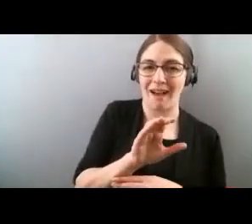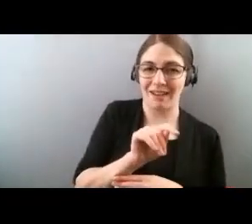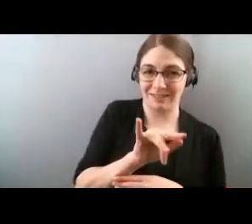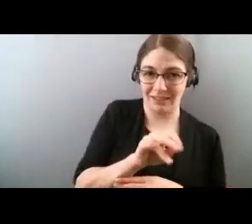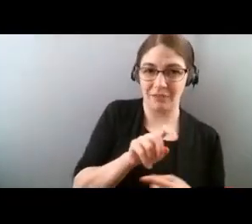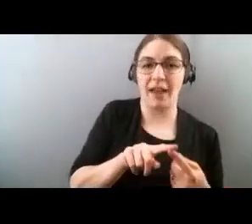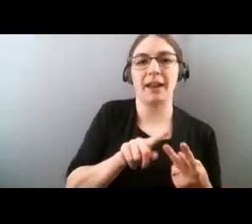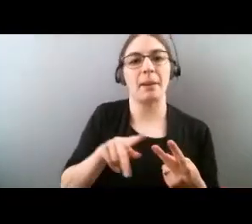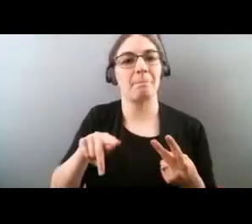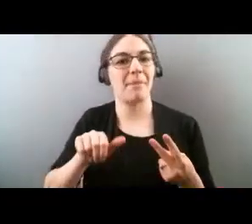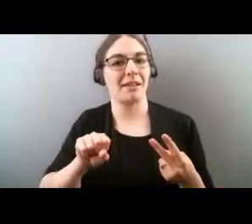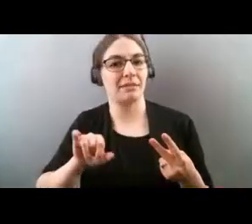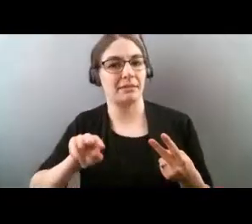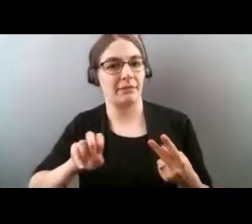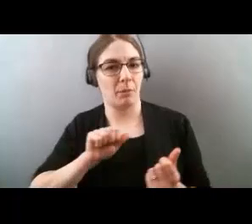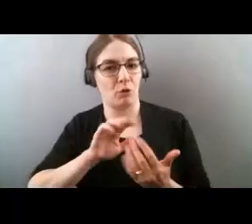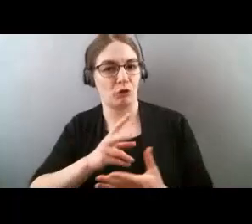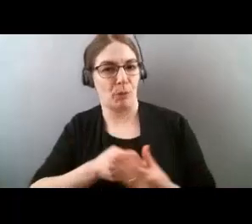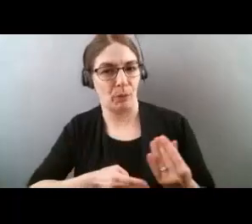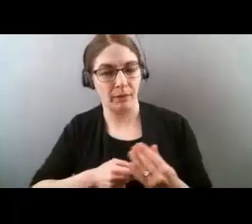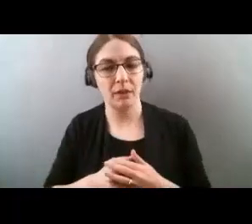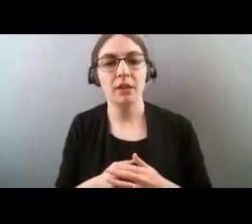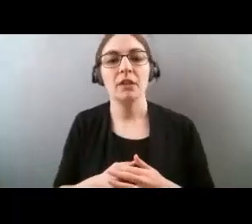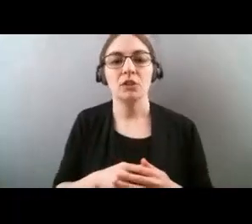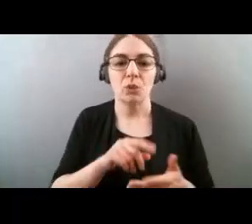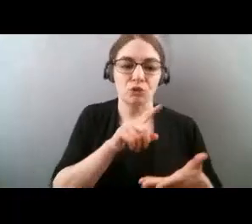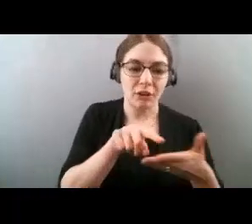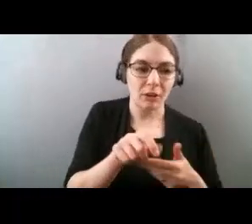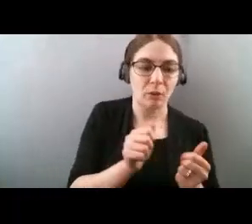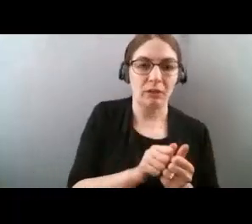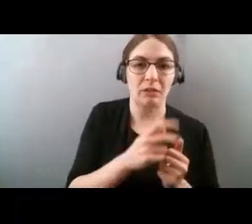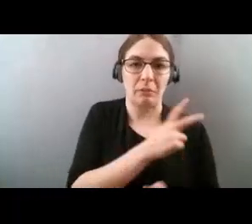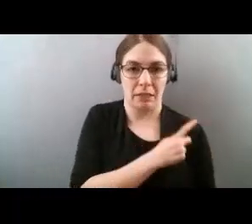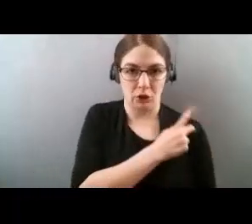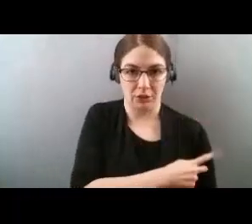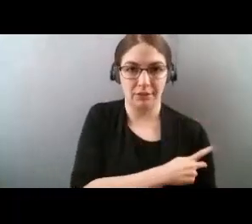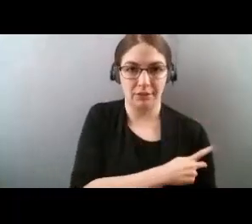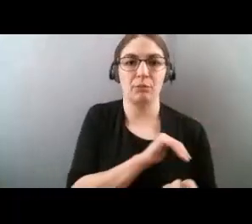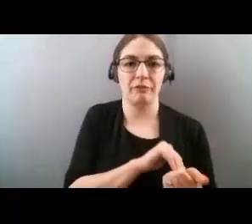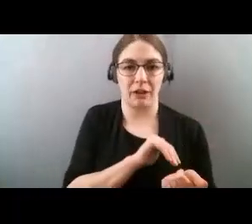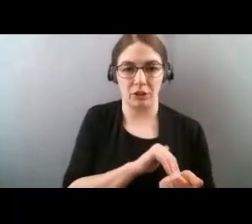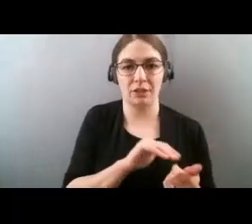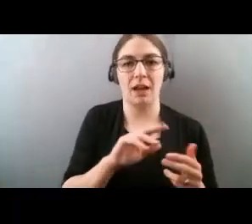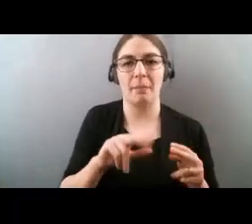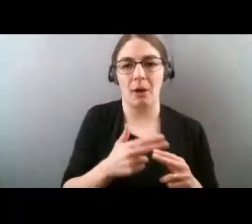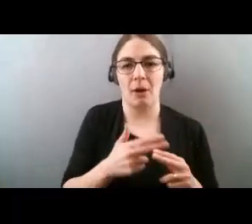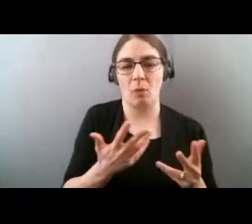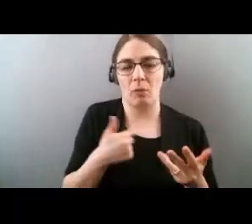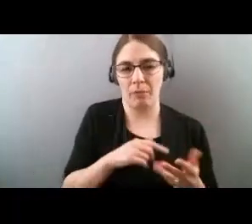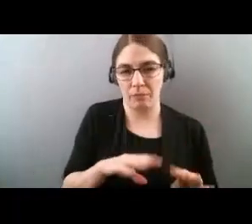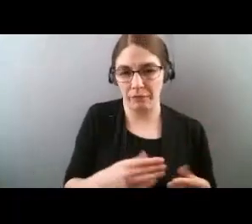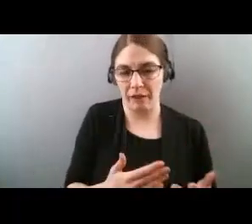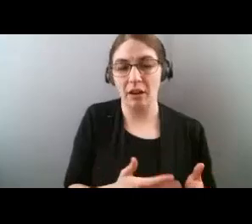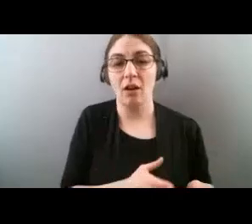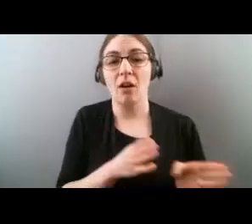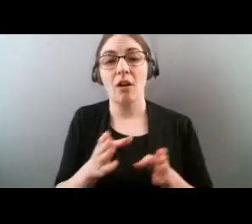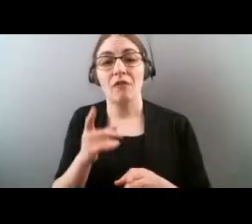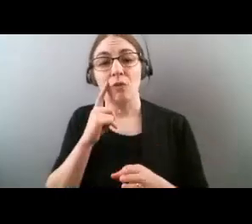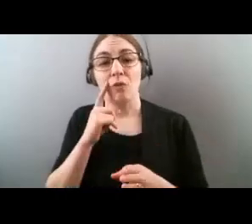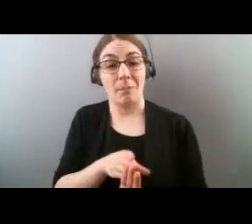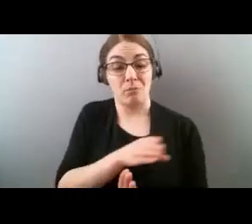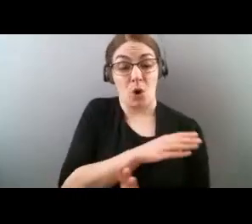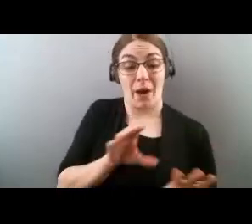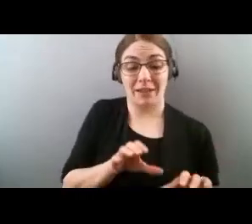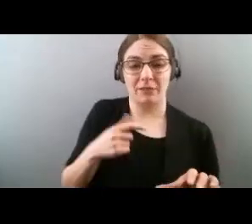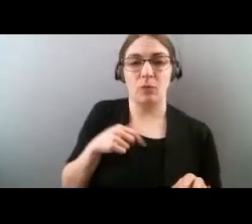on the effectiveness of those services that we offer. On the proactive side, what we do is we look at service volume